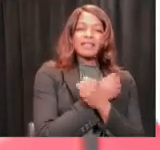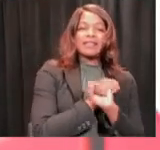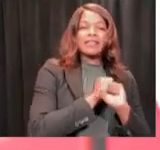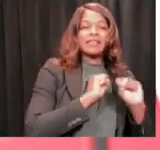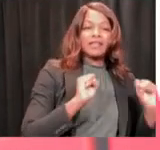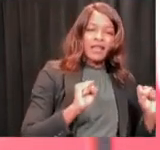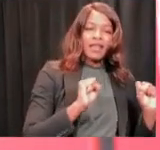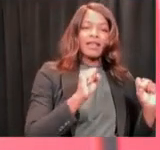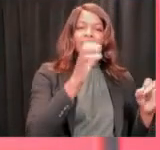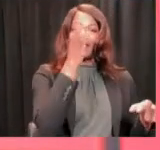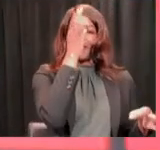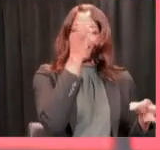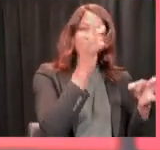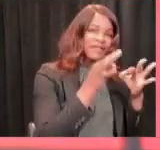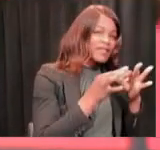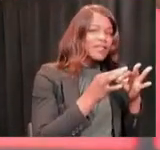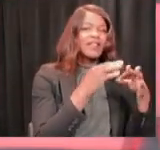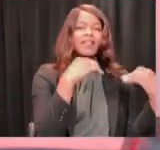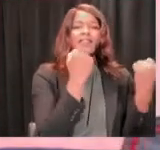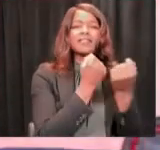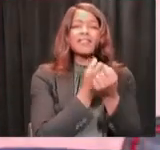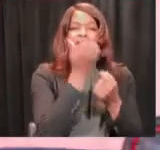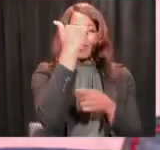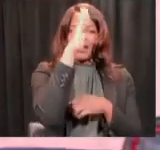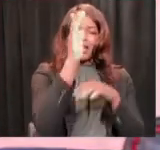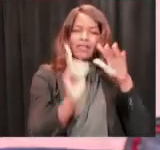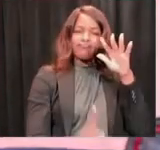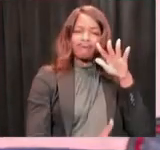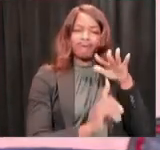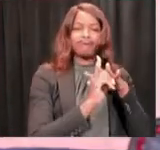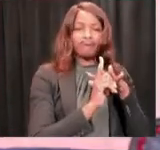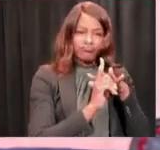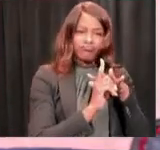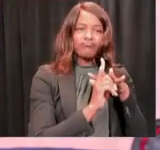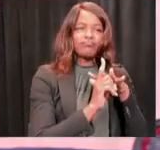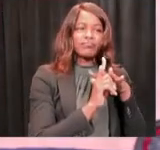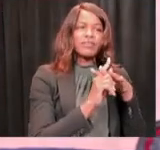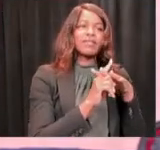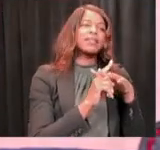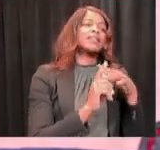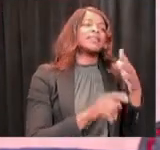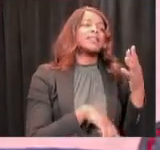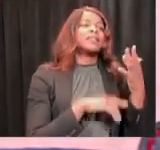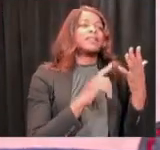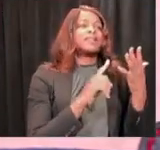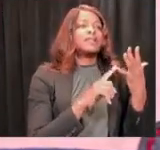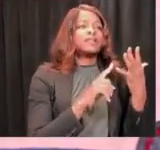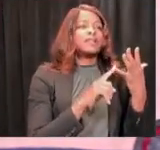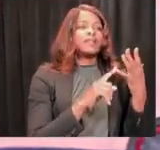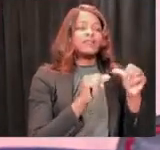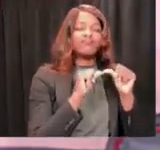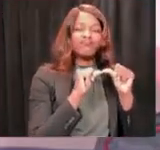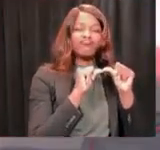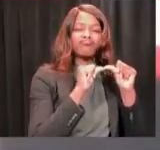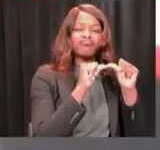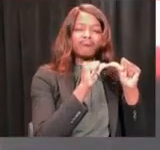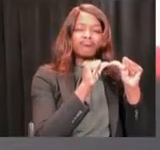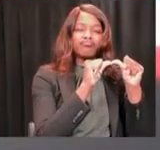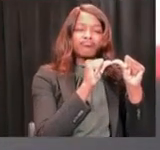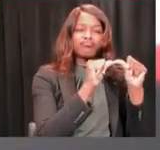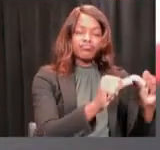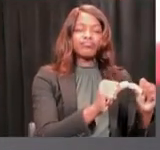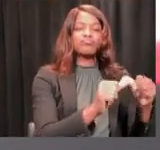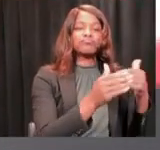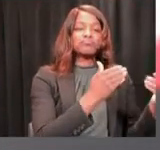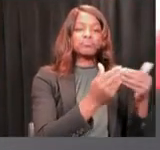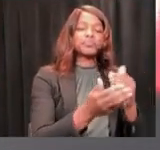component. There is this love for God that shows up. There is this affection for God. And then there is this resilience, right? Because here's the